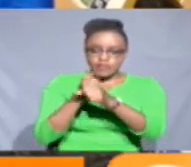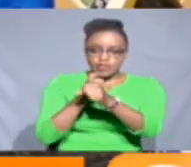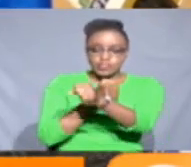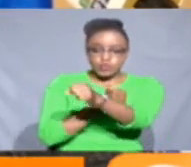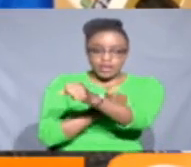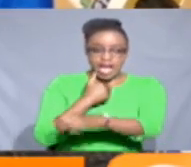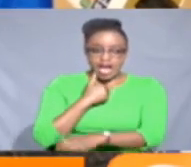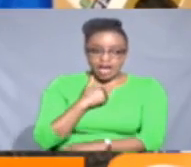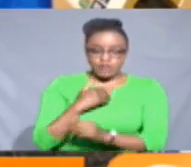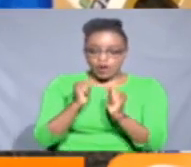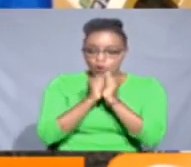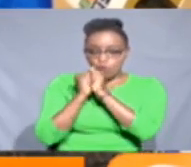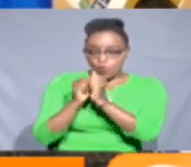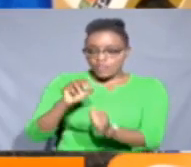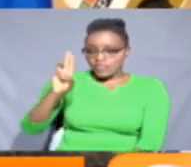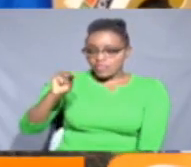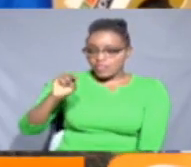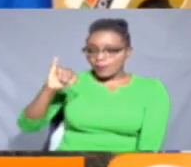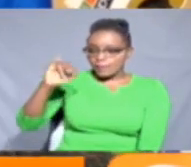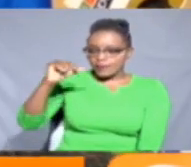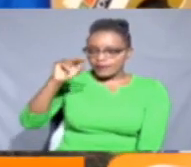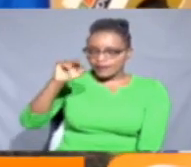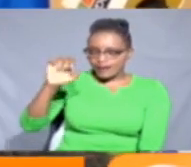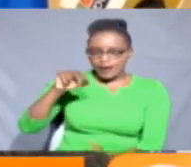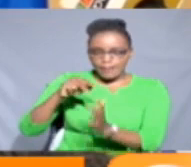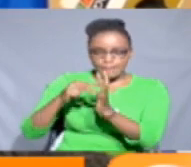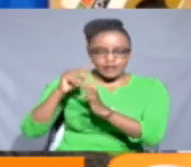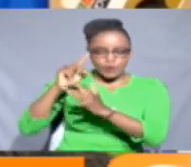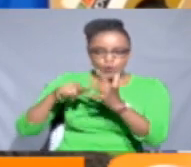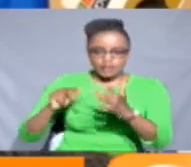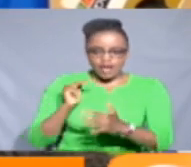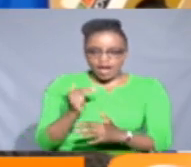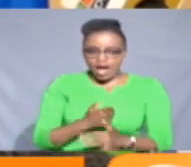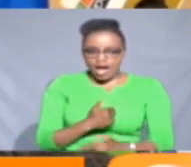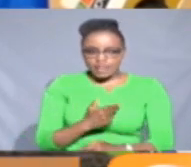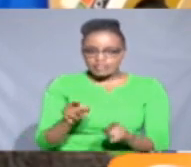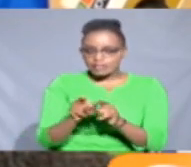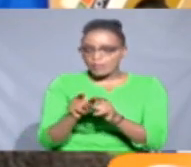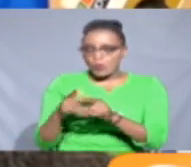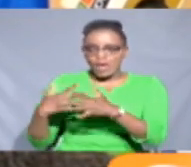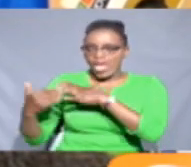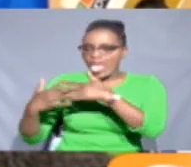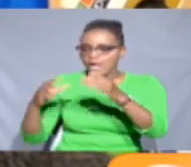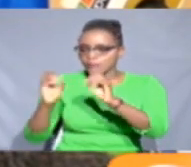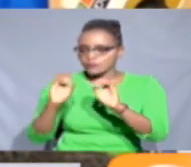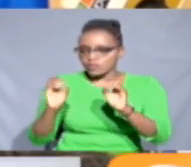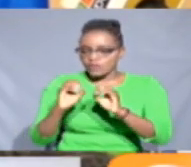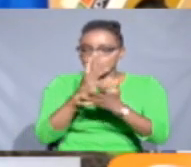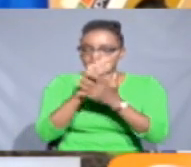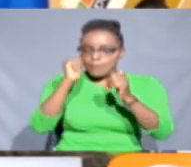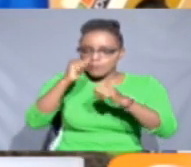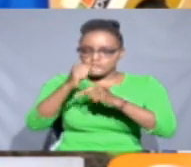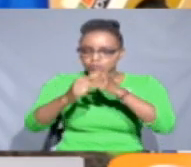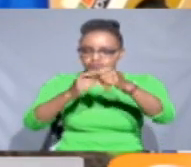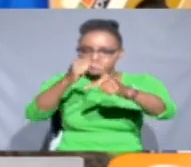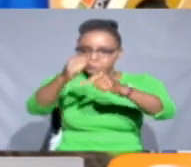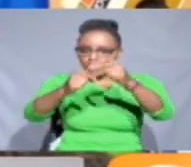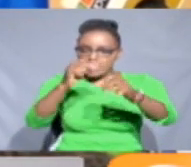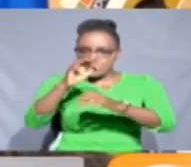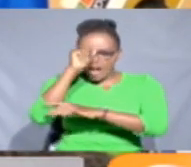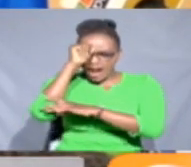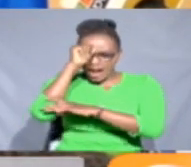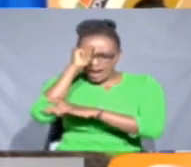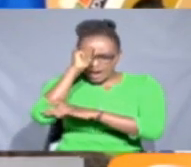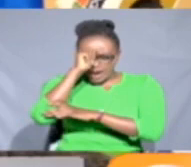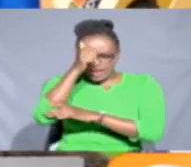set with Sebastian, and that doesn't mean that we are walking in a shell. It's something we can build if we are only clever